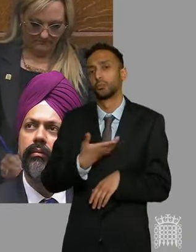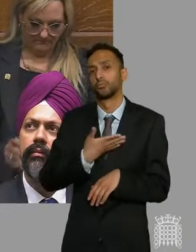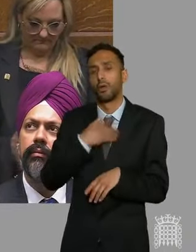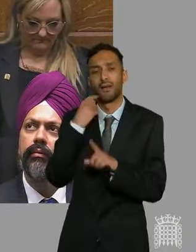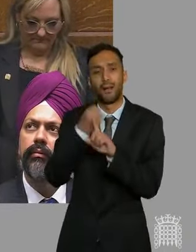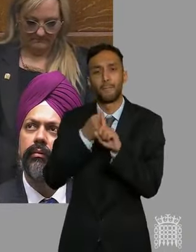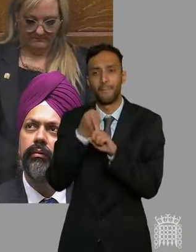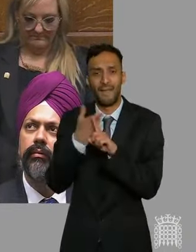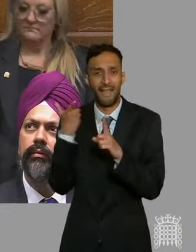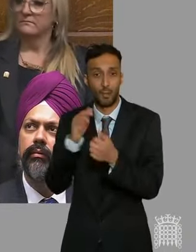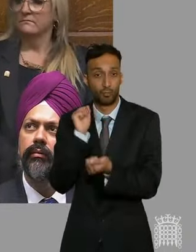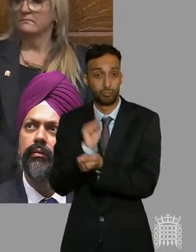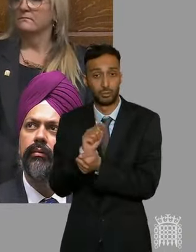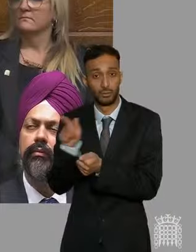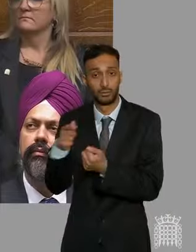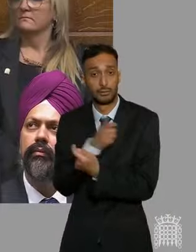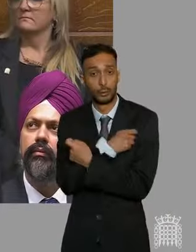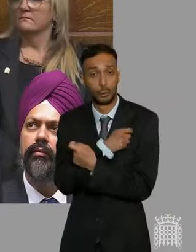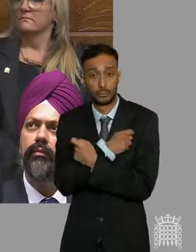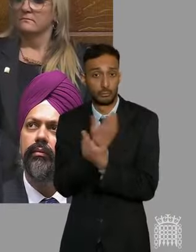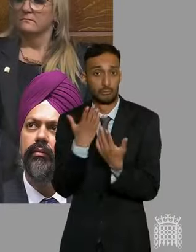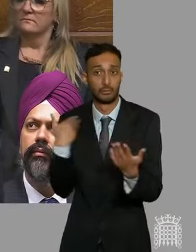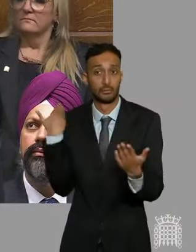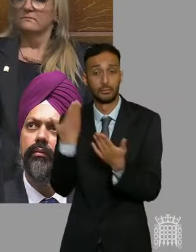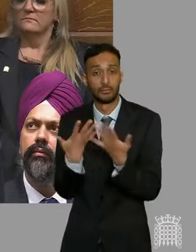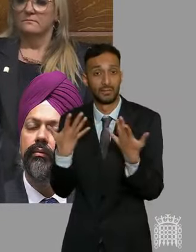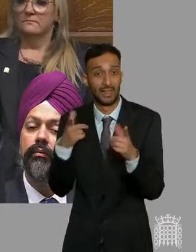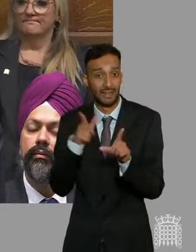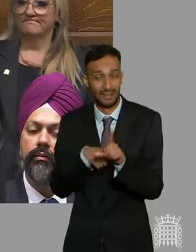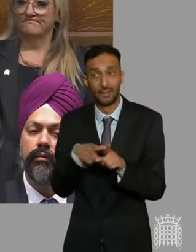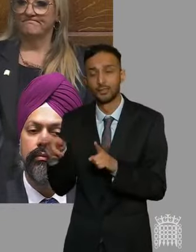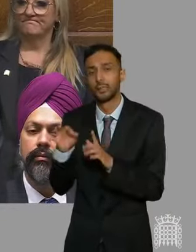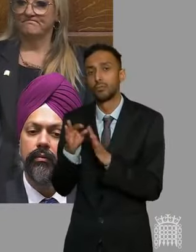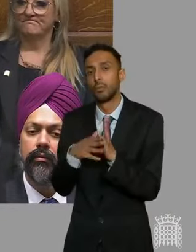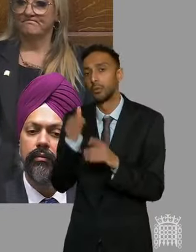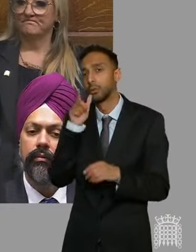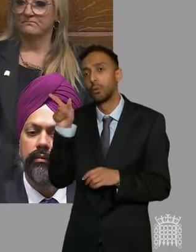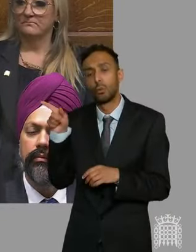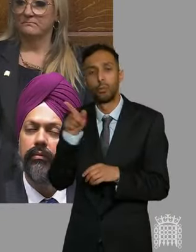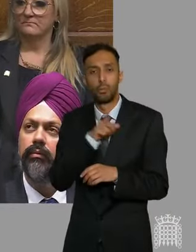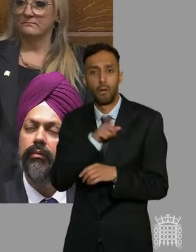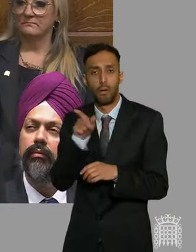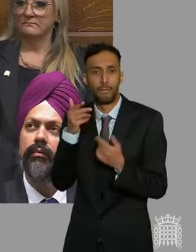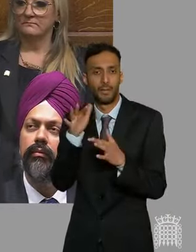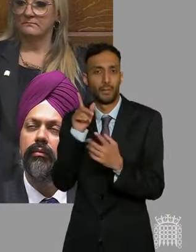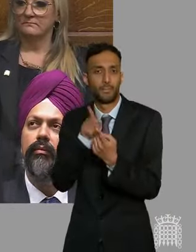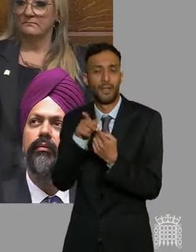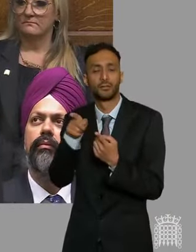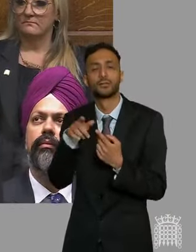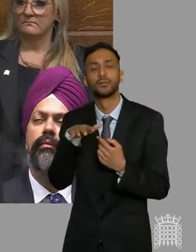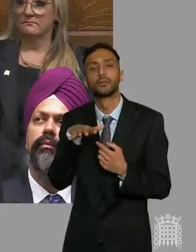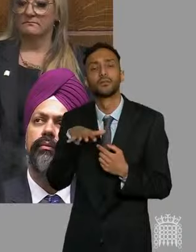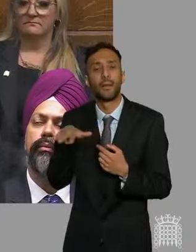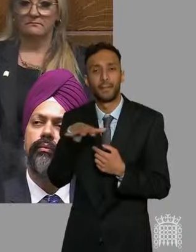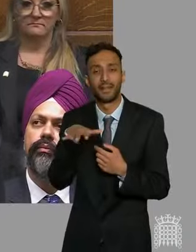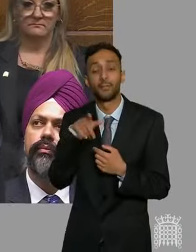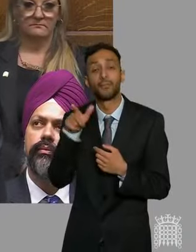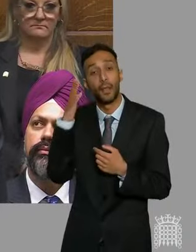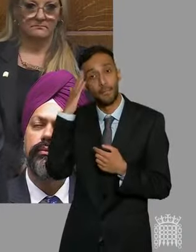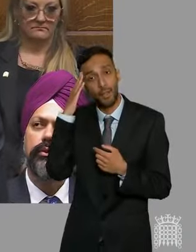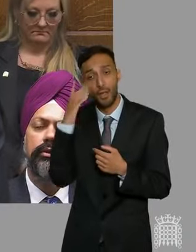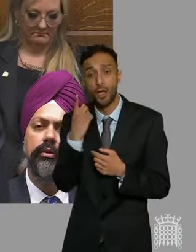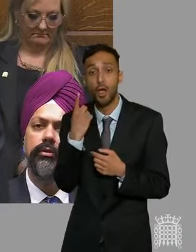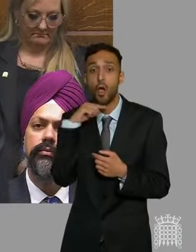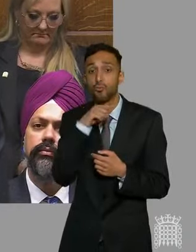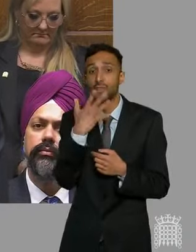that his mother is on the 150th day of her hunger strike and her health is failing rapidly. Could I ask the Prime